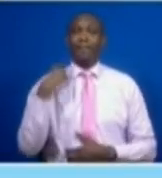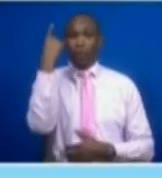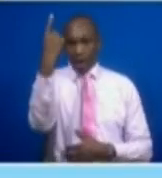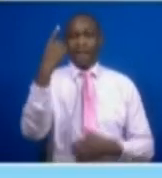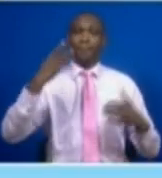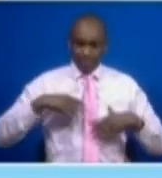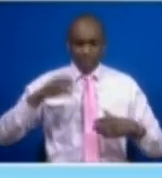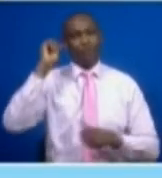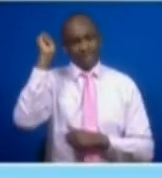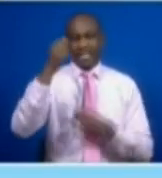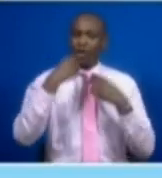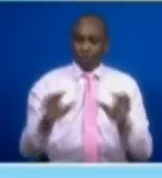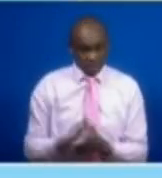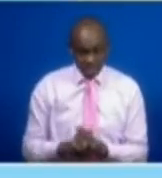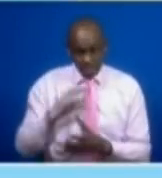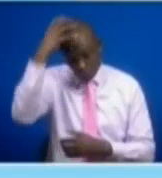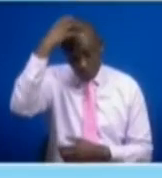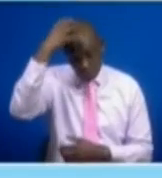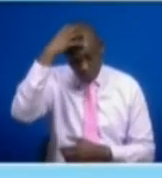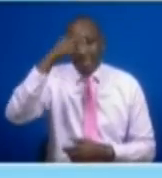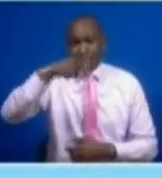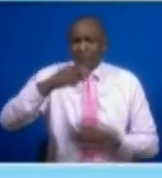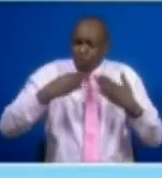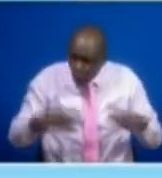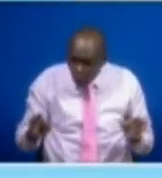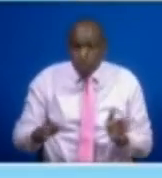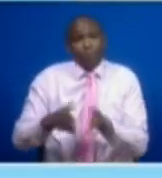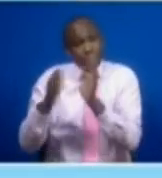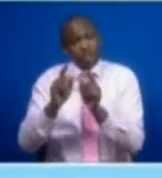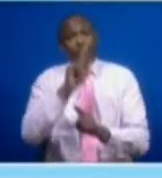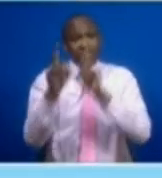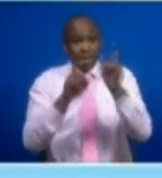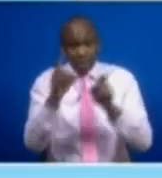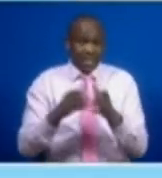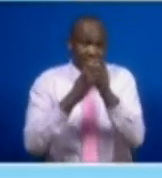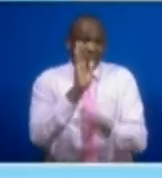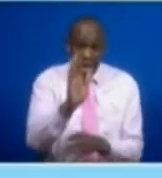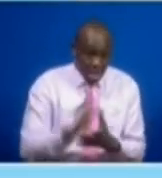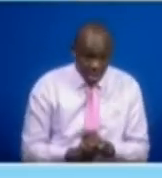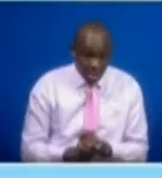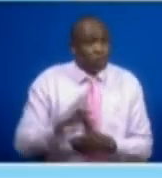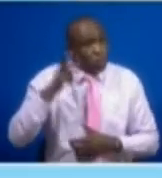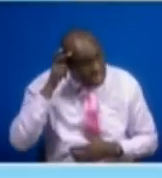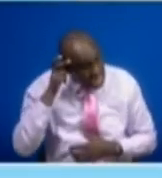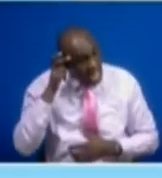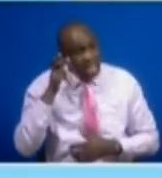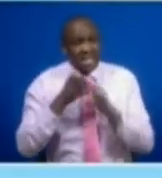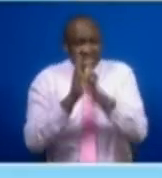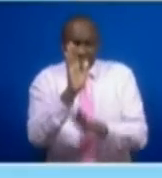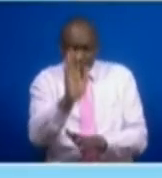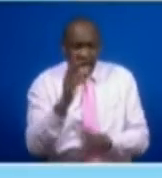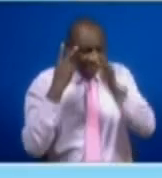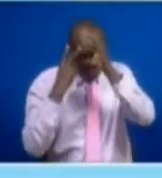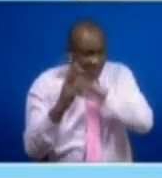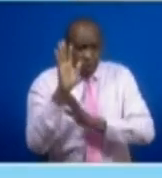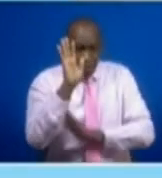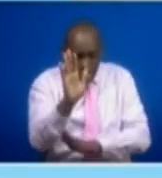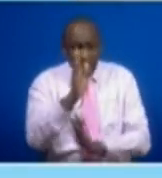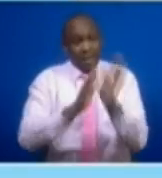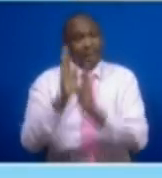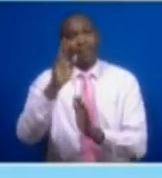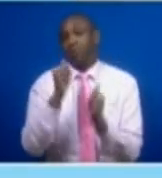is the people of Kenya. Yes. They have lost the opportunity to interrogate their leaders, to hear their leaders' vision and